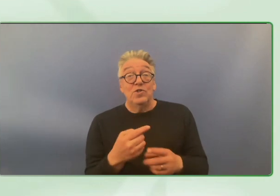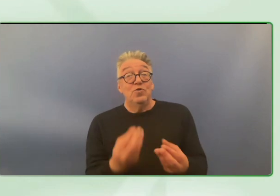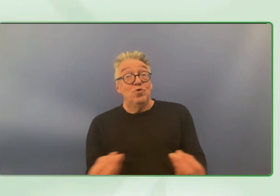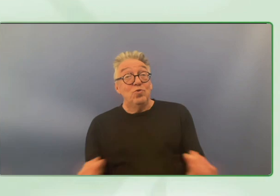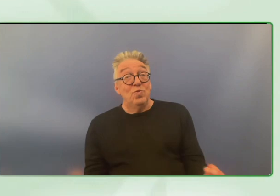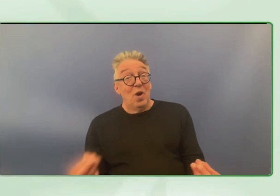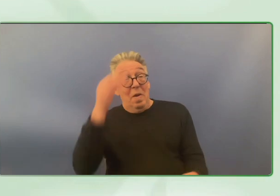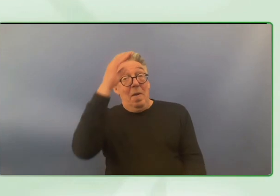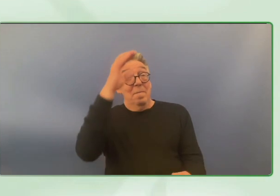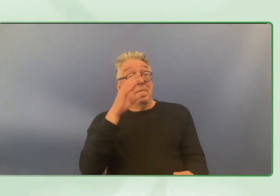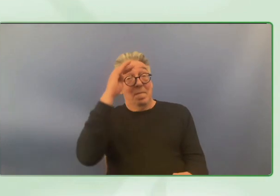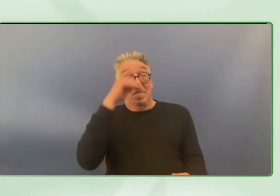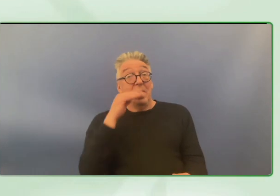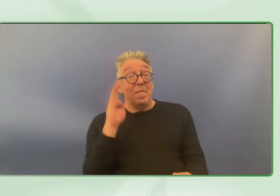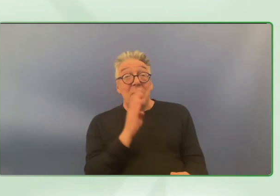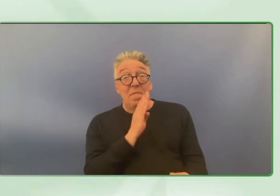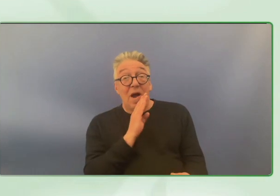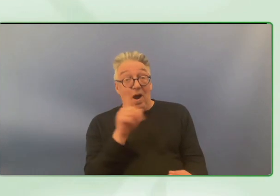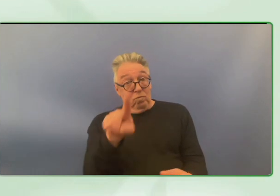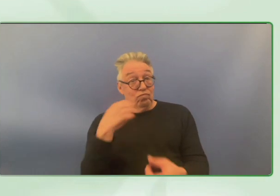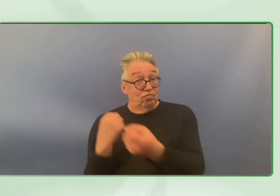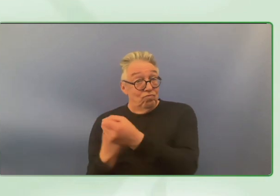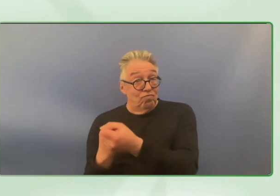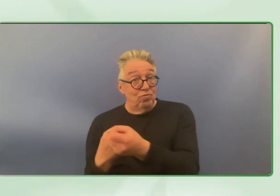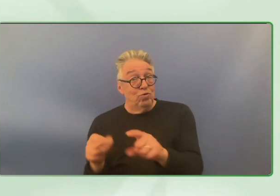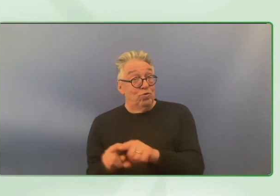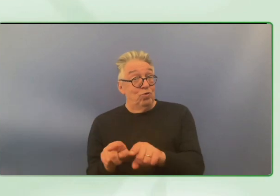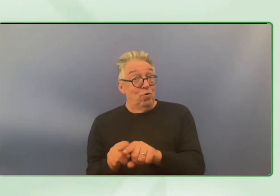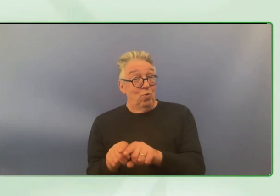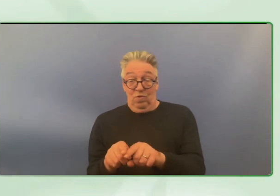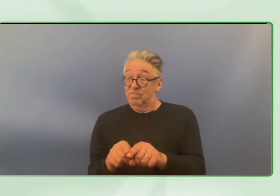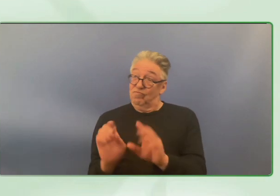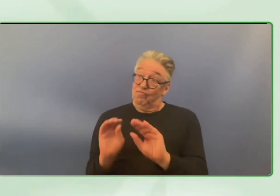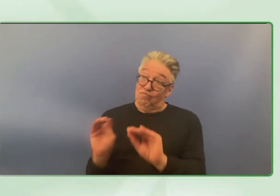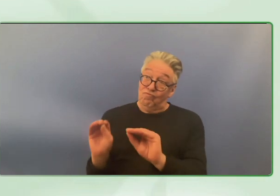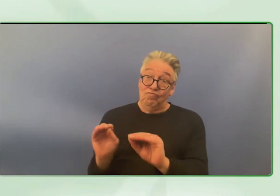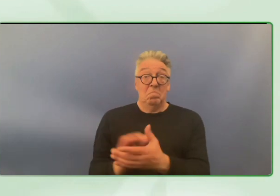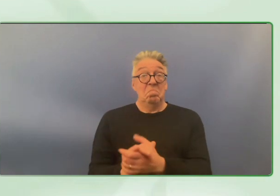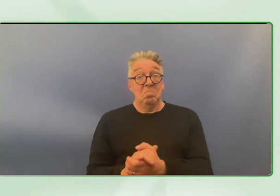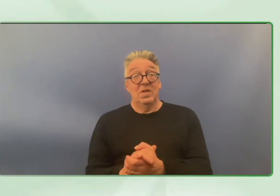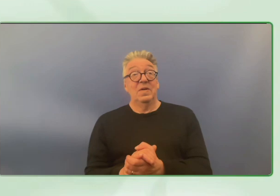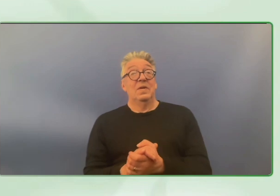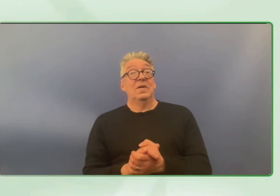the pupils are also being supported with your solutions.